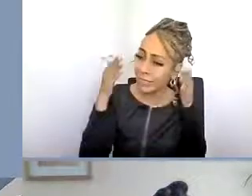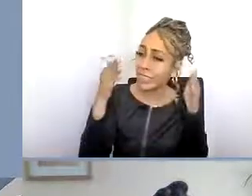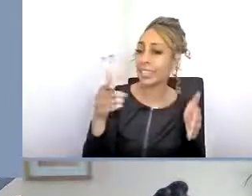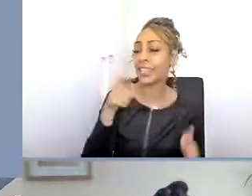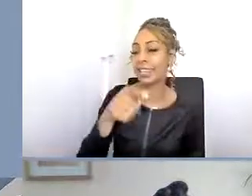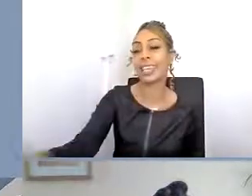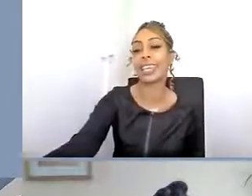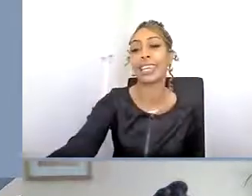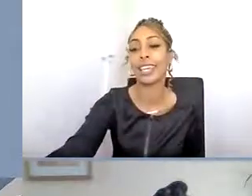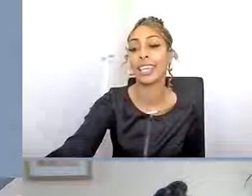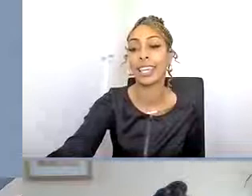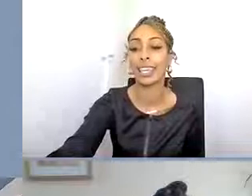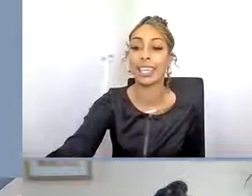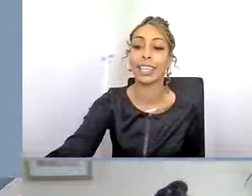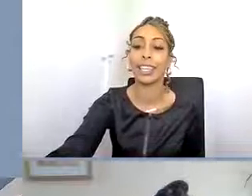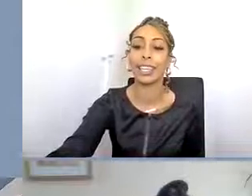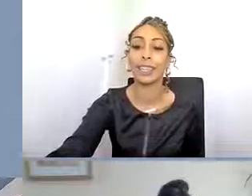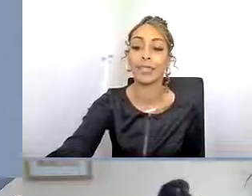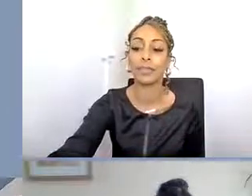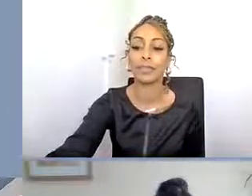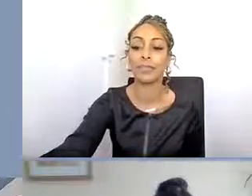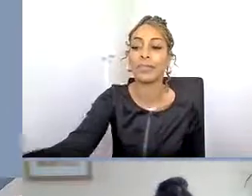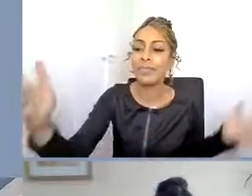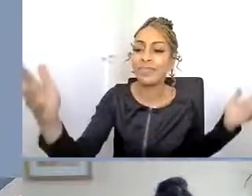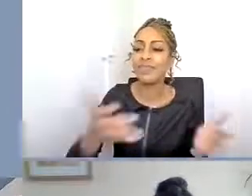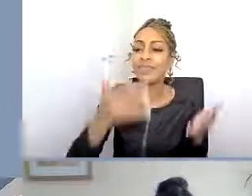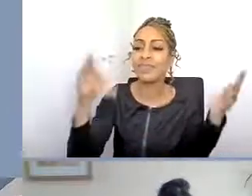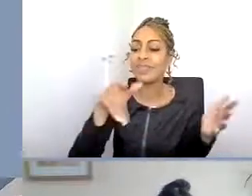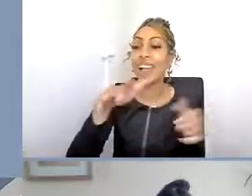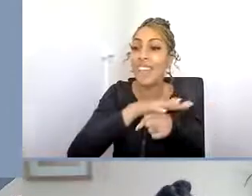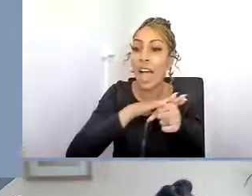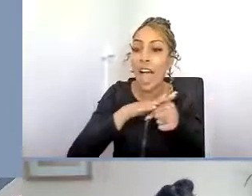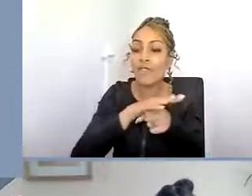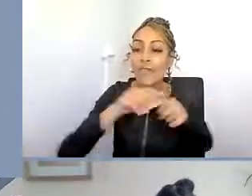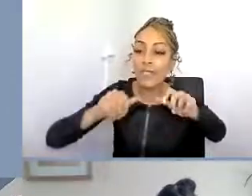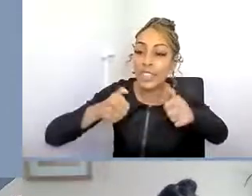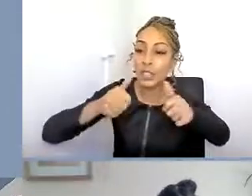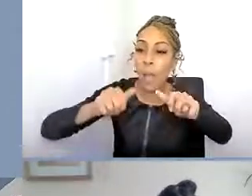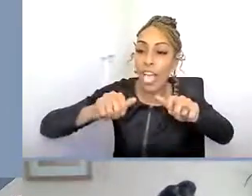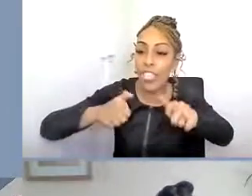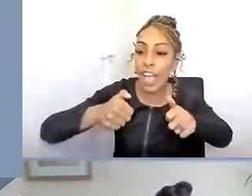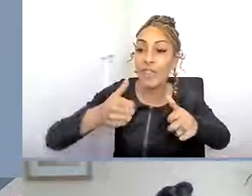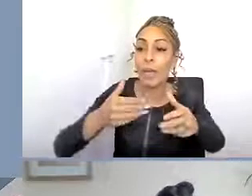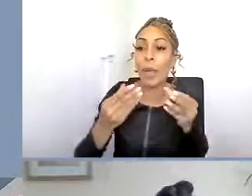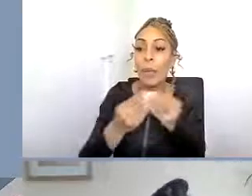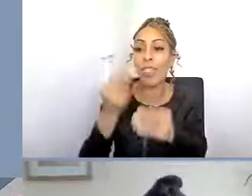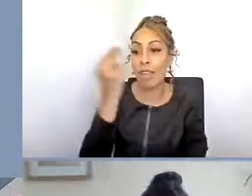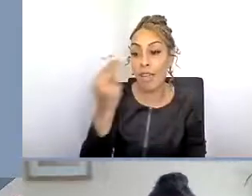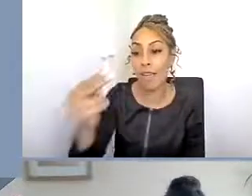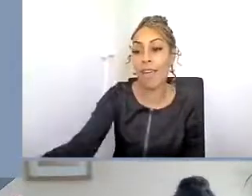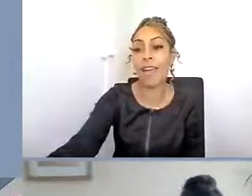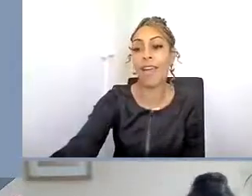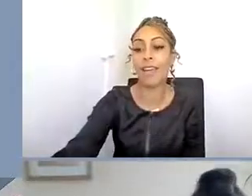of enhancing this environment, which is a physiotherapy environment, with art that evokes